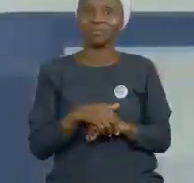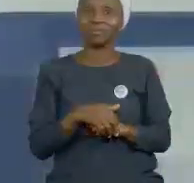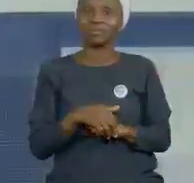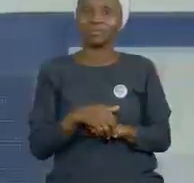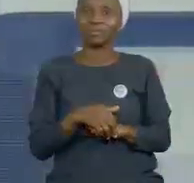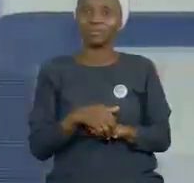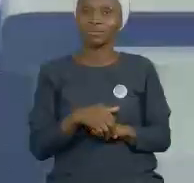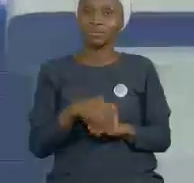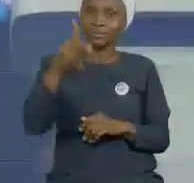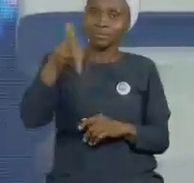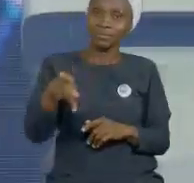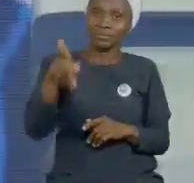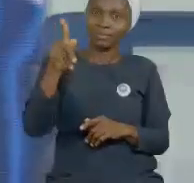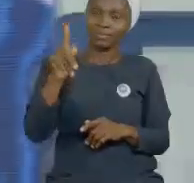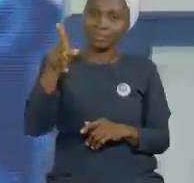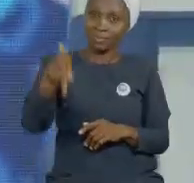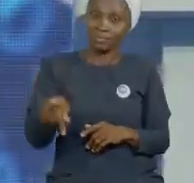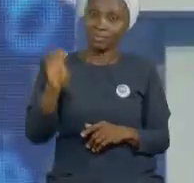Peter did not locate him.